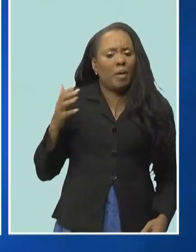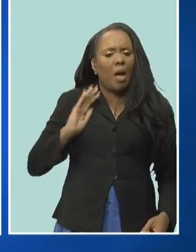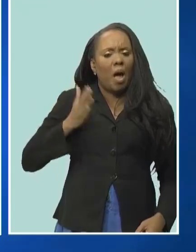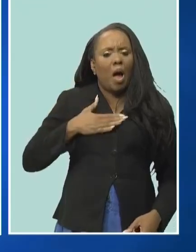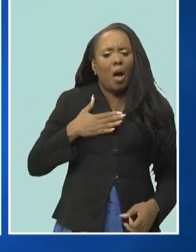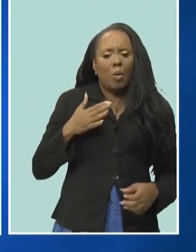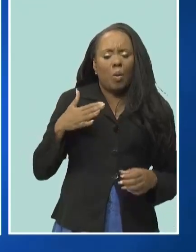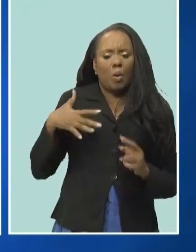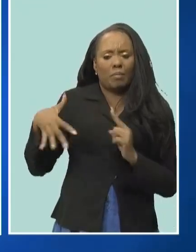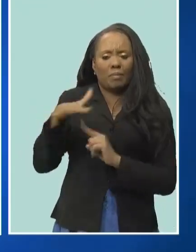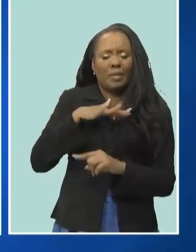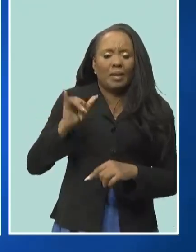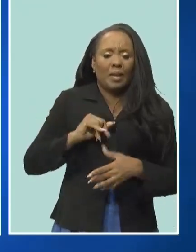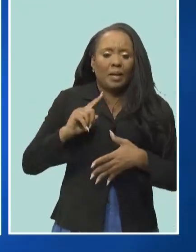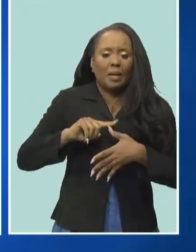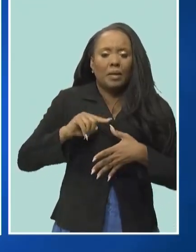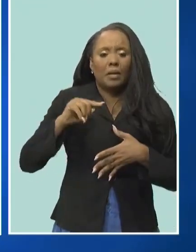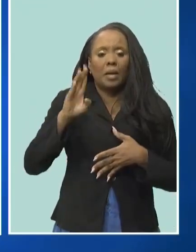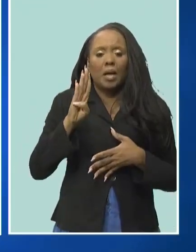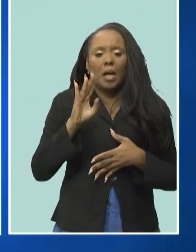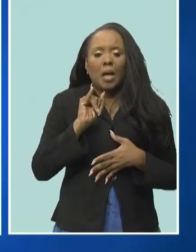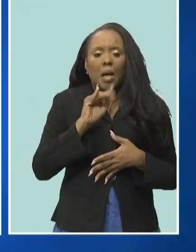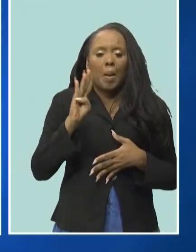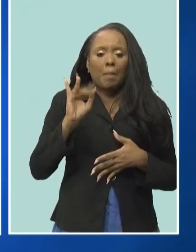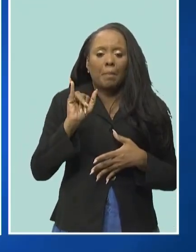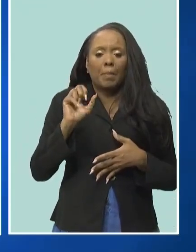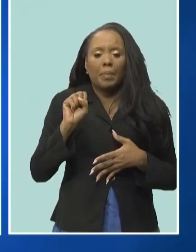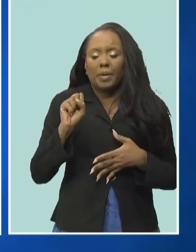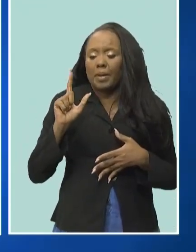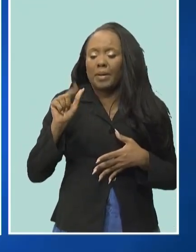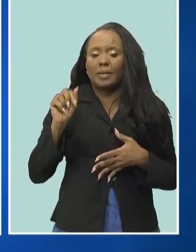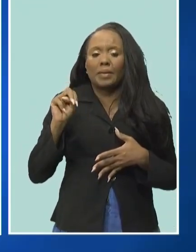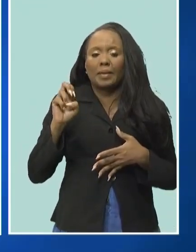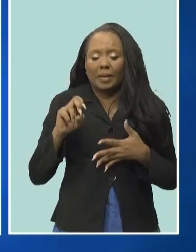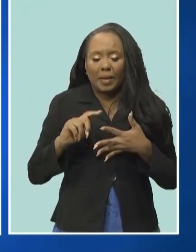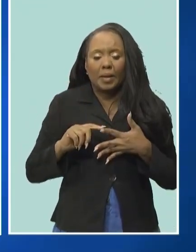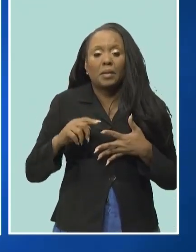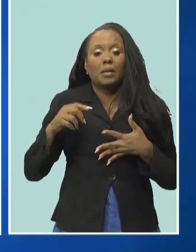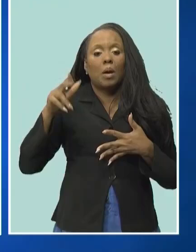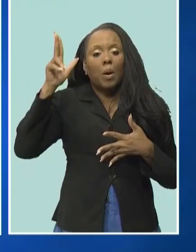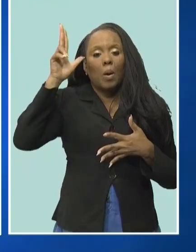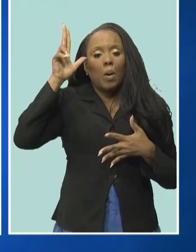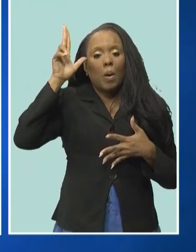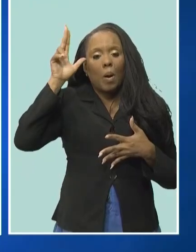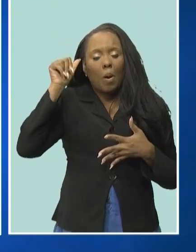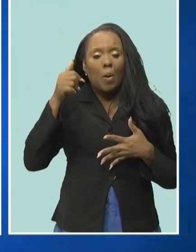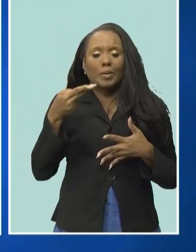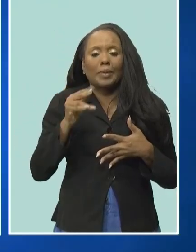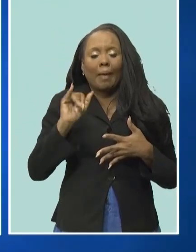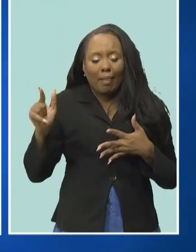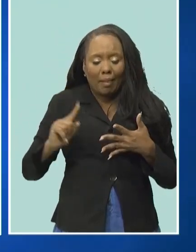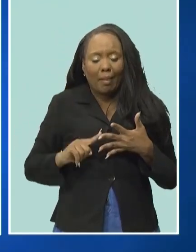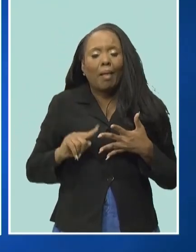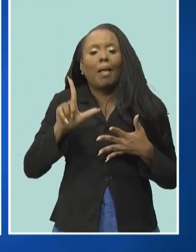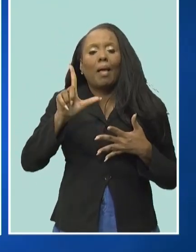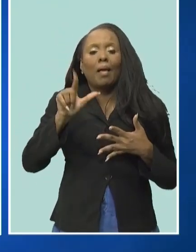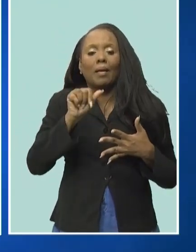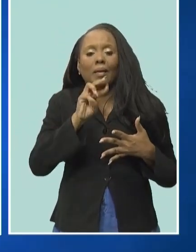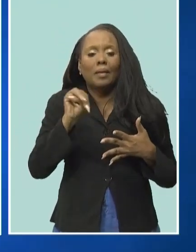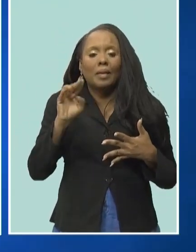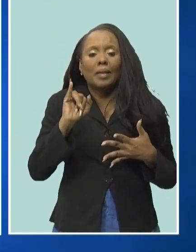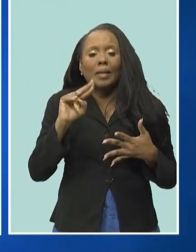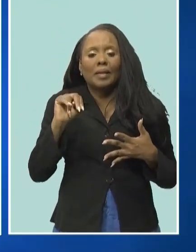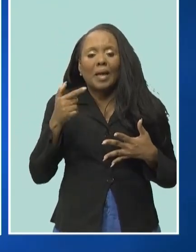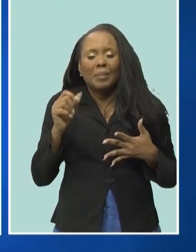Jackman's, Bibby's Lane, Proud, Sugar Hill, Walk Spring, right up to Horsey, Lammings, and we catered mostly to